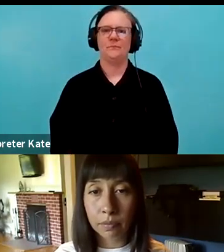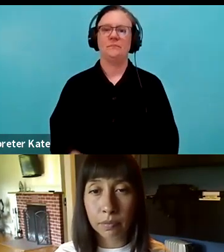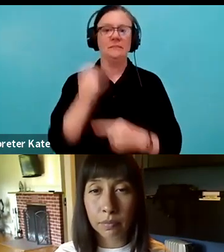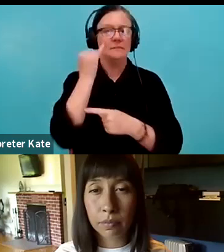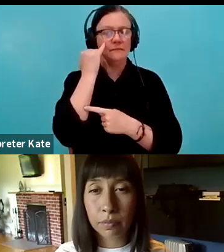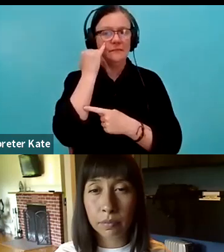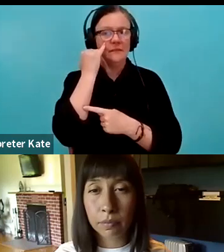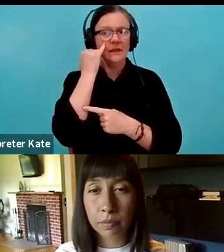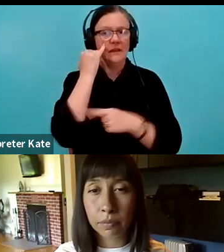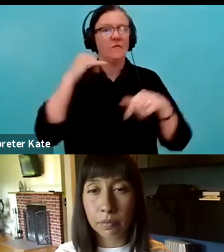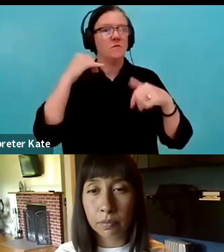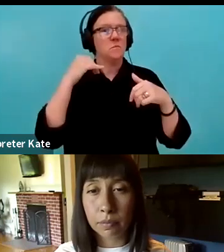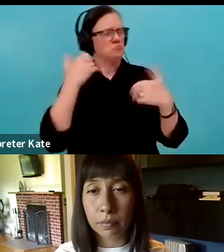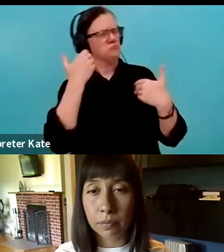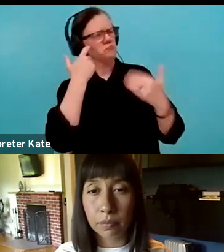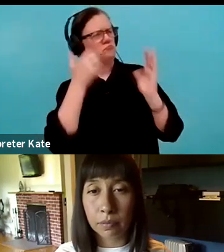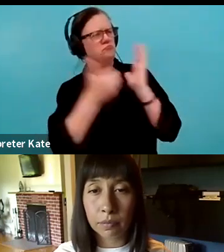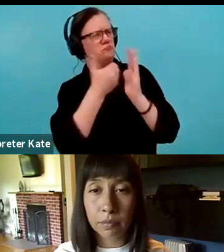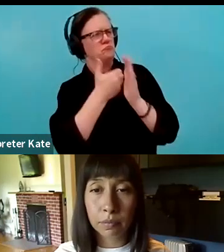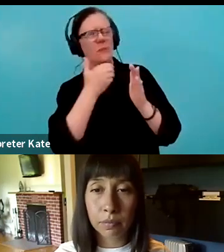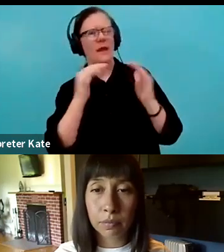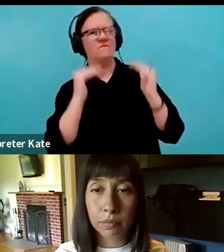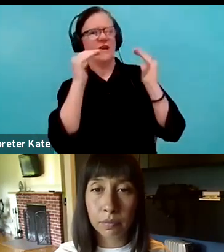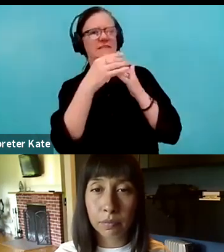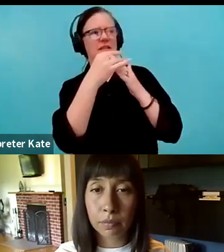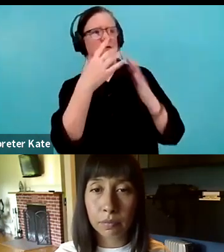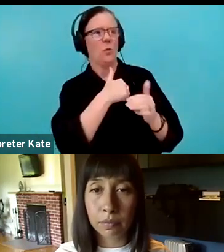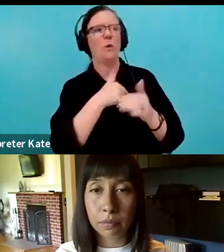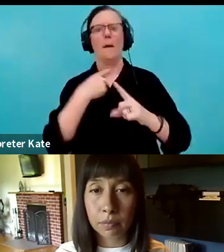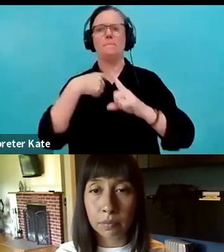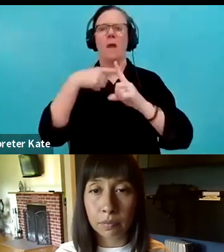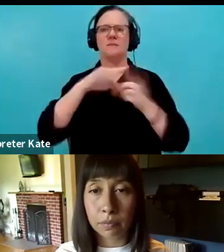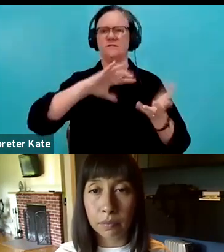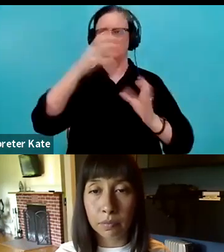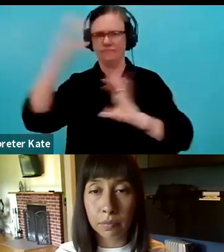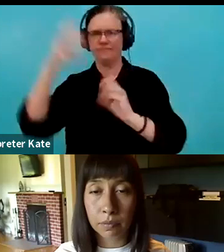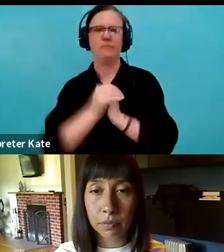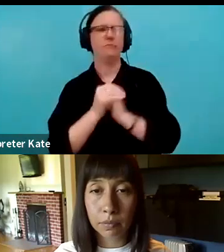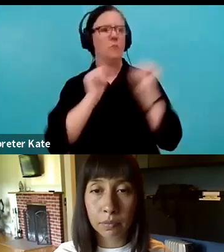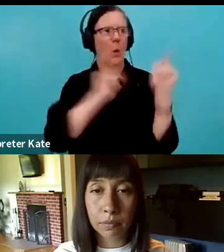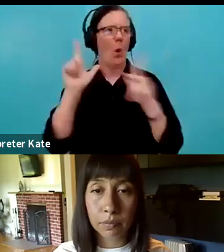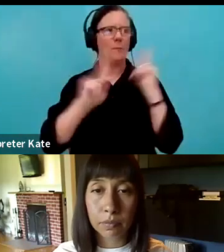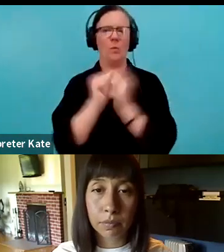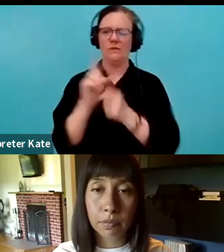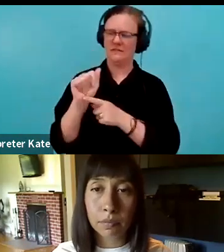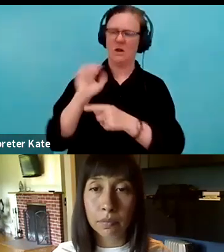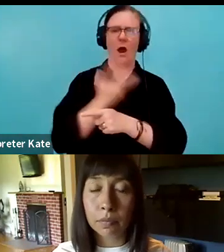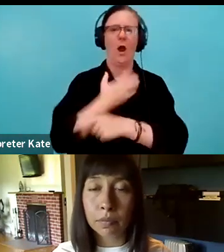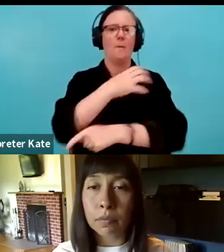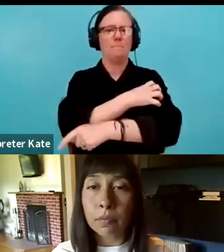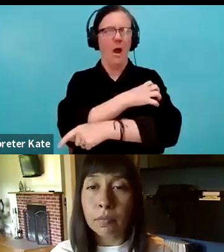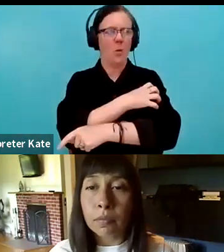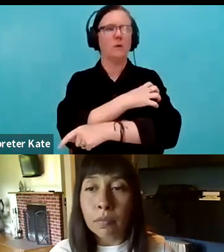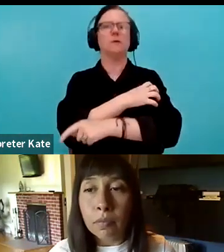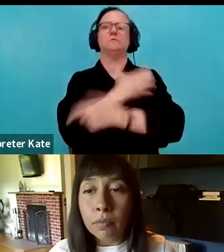may be unfamiliar with Advancing Leadership, we are a network of positive disruptors, all people with disabilities who are using our power to create